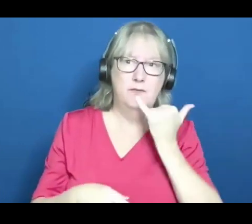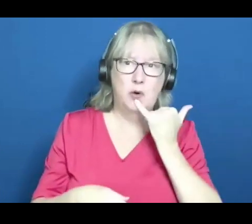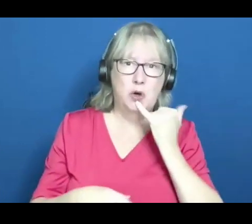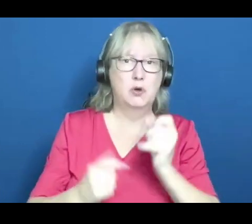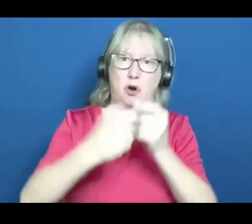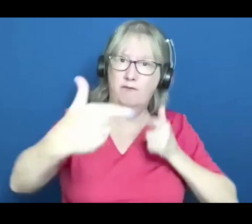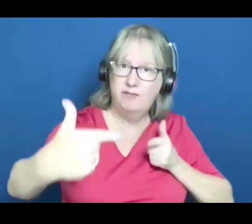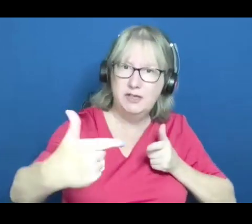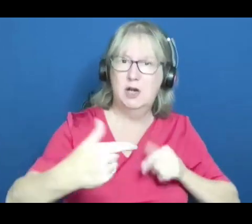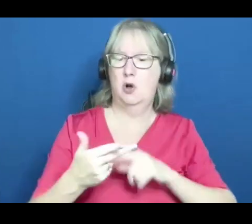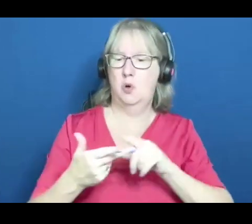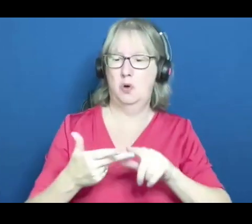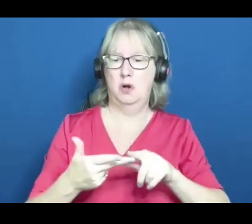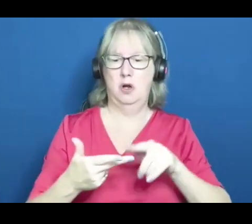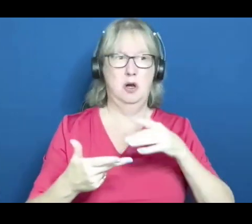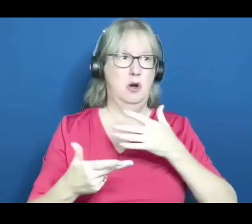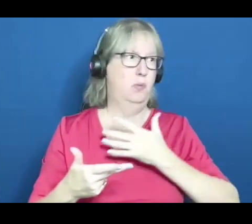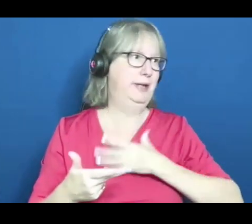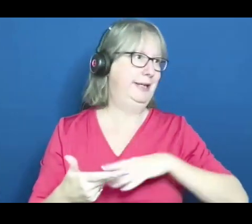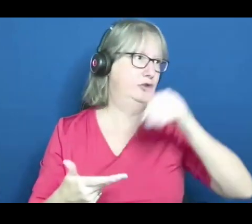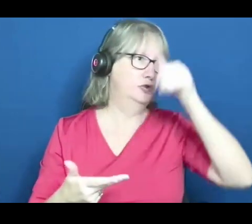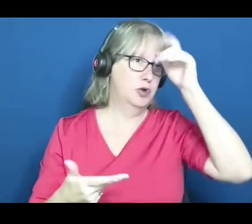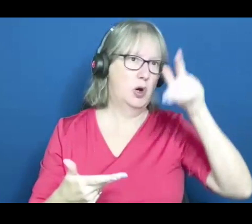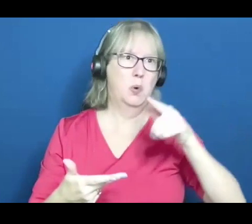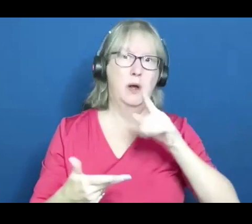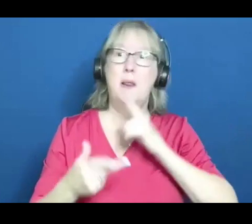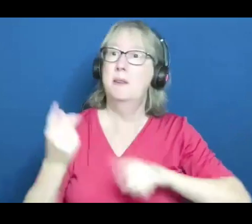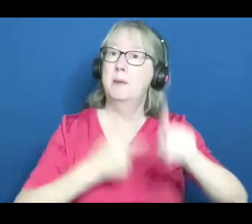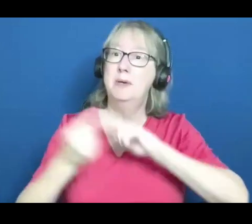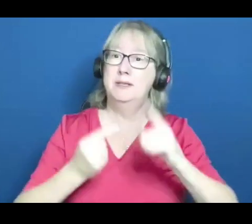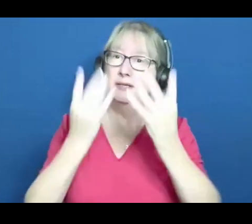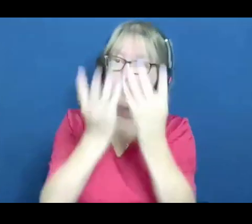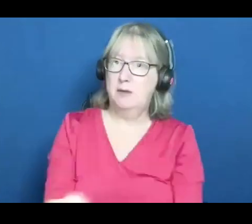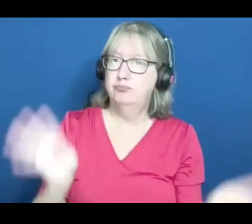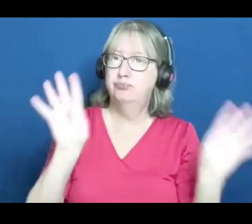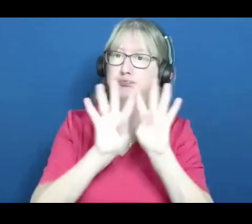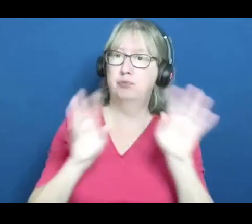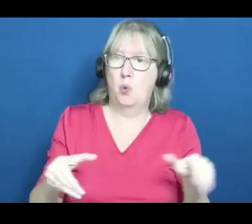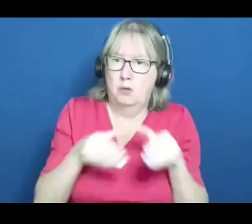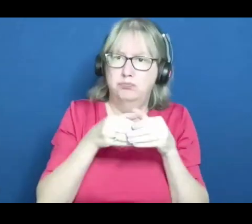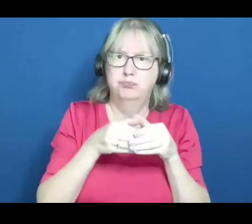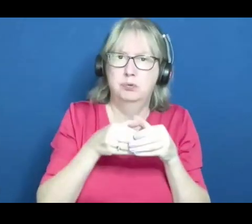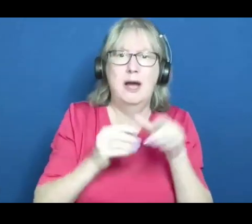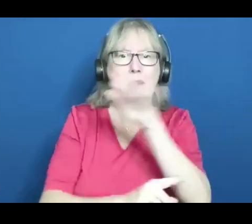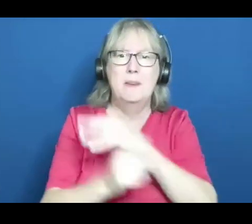video. We want to know things like the size of meetings that are attended, you know, the type of